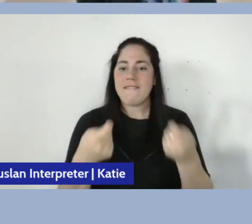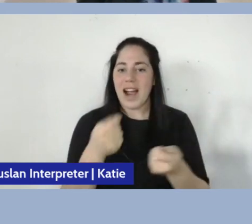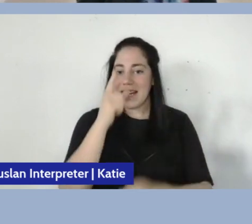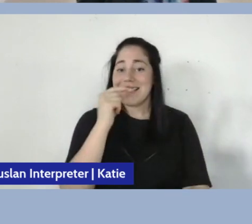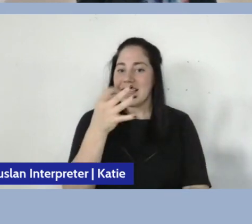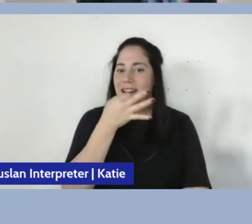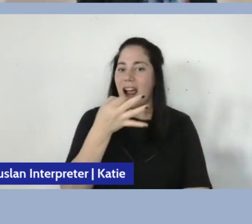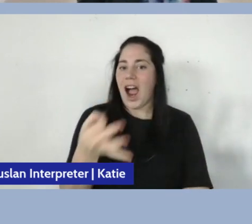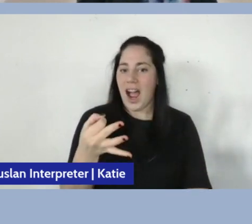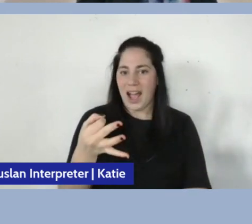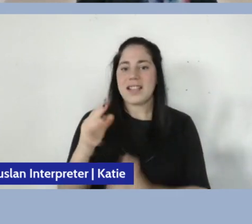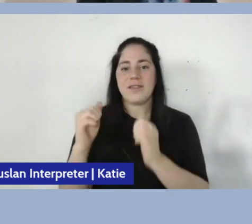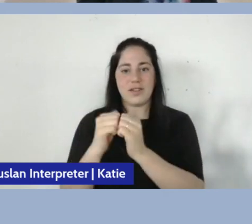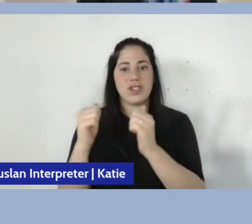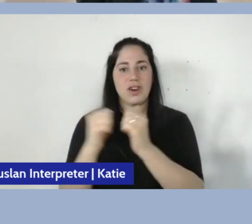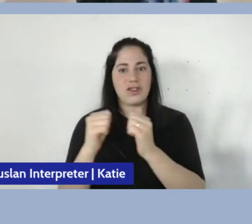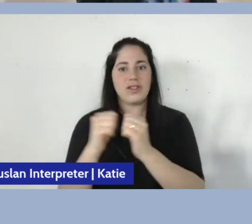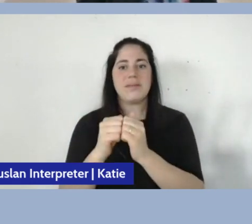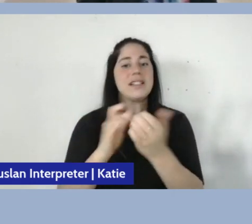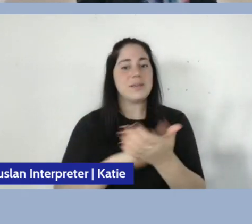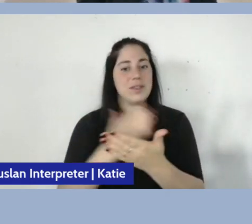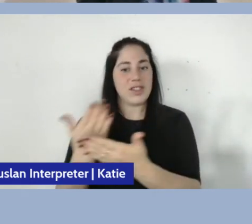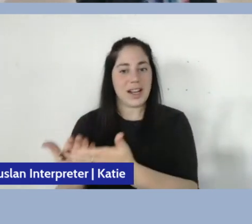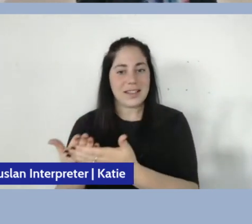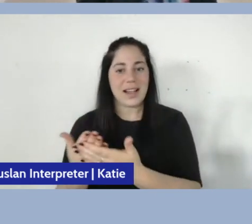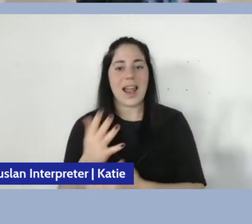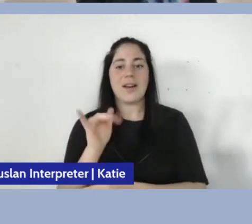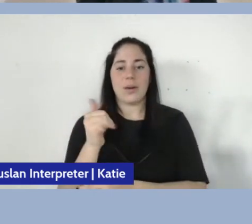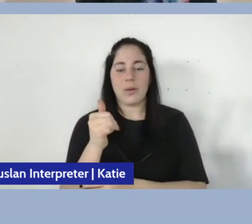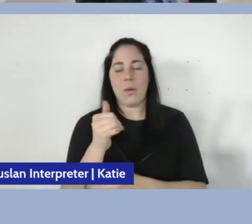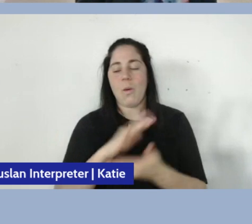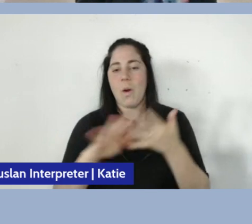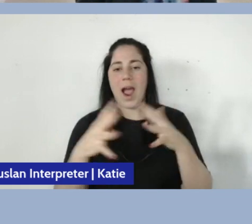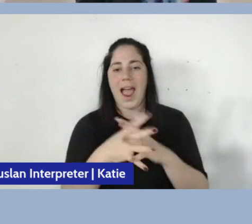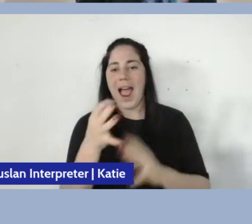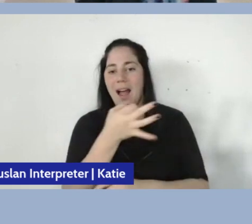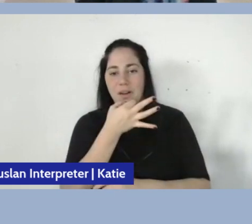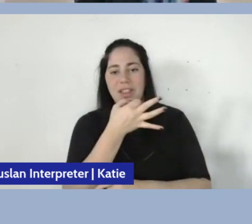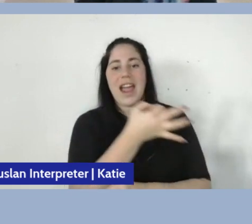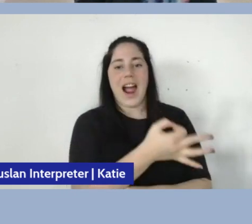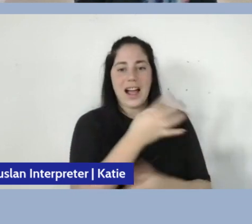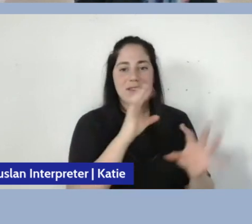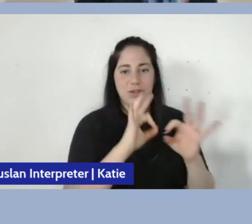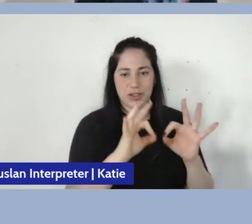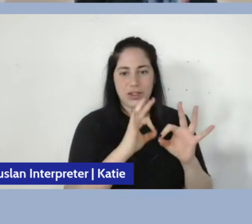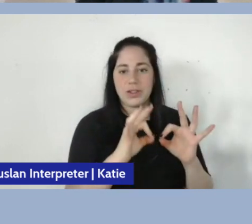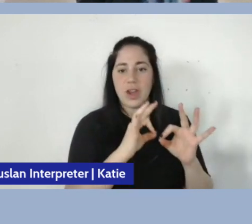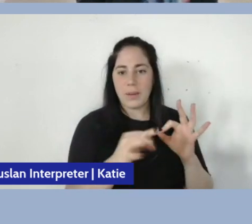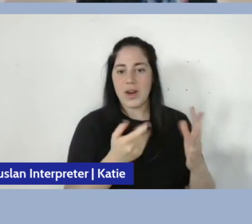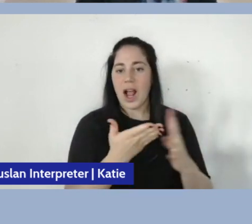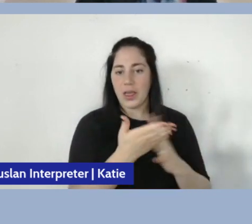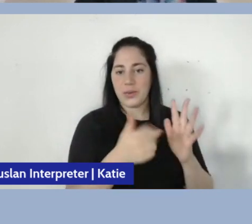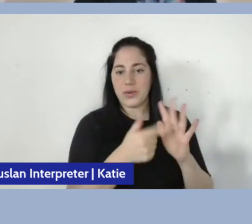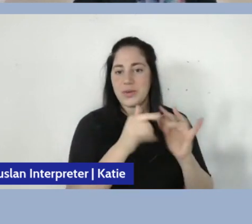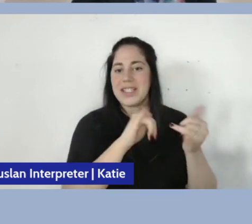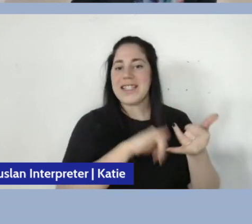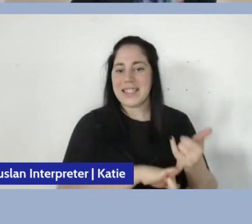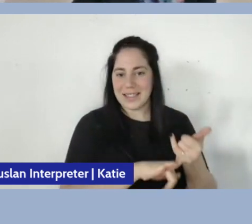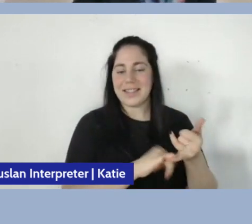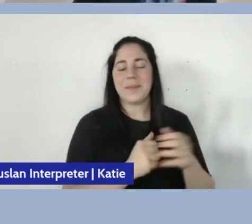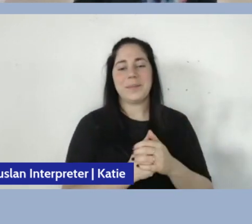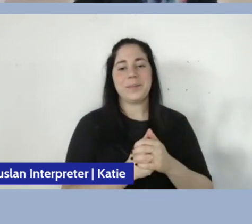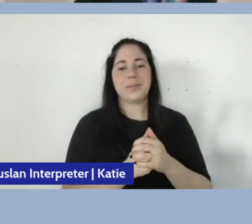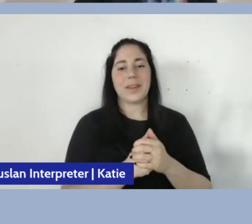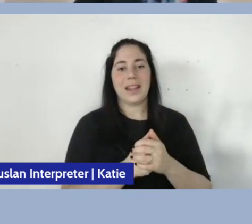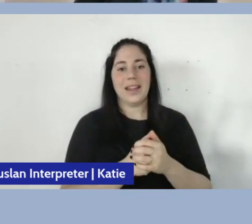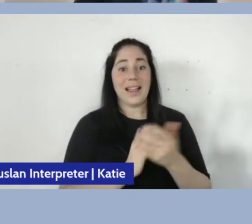being translated, or how they can request an interpreter through My Aged Care and then through TIS National. And we got over 200